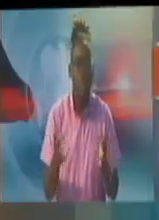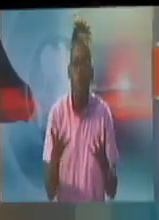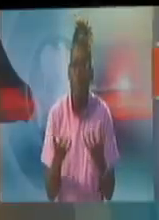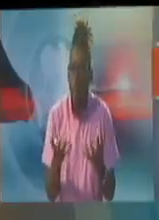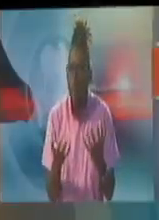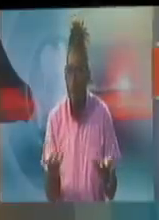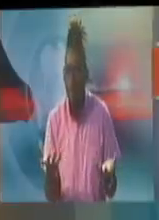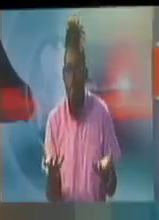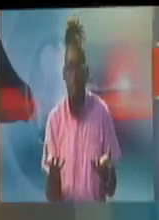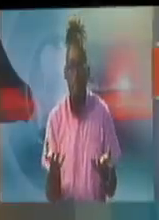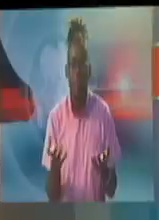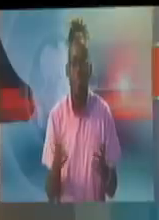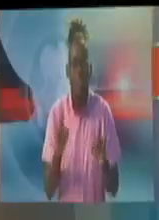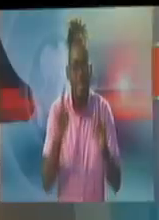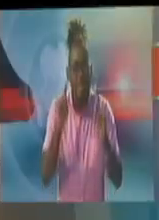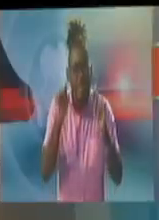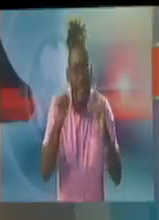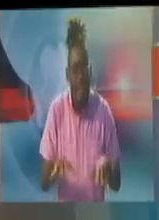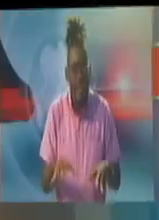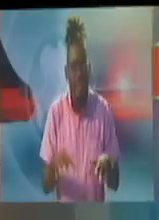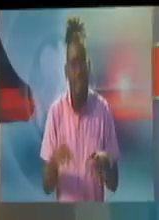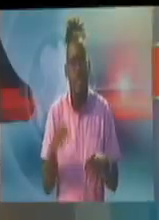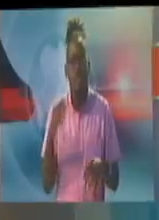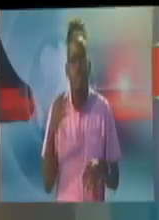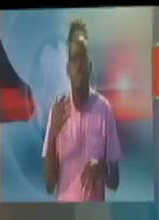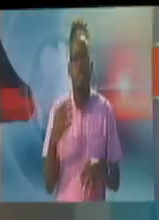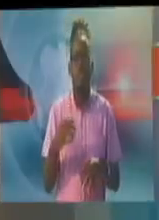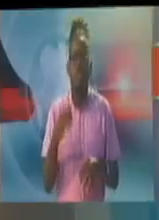test, but the Suriname government do not have the kits and they want